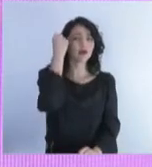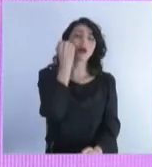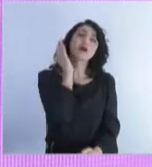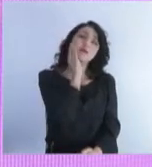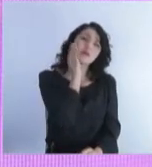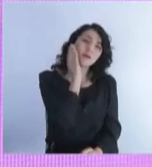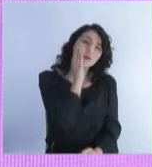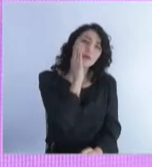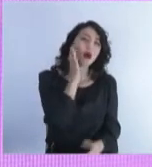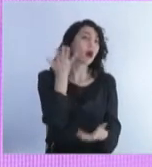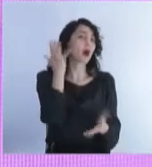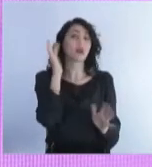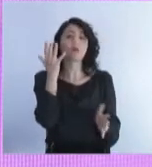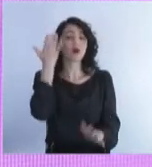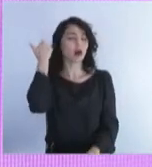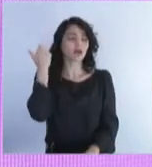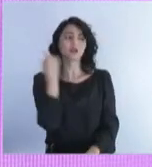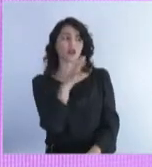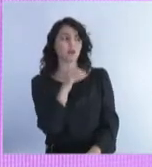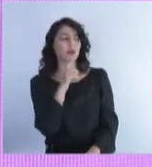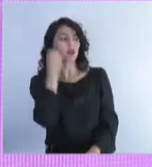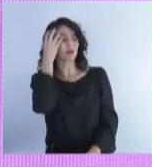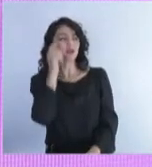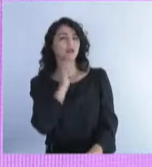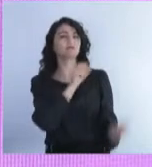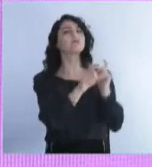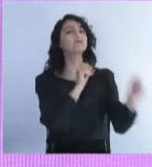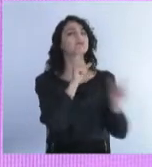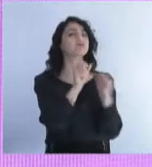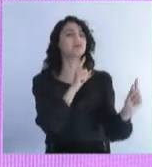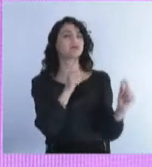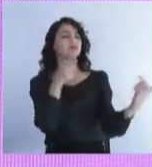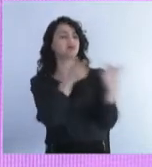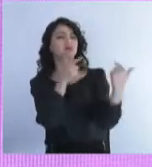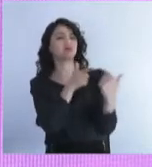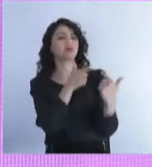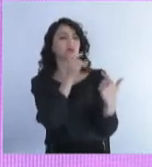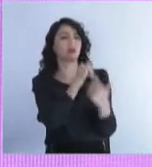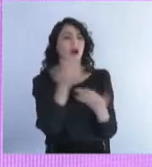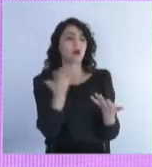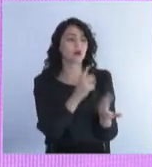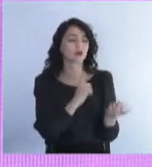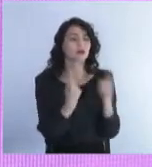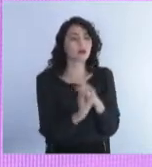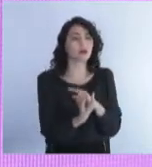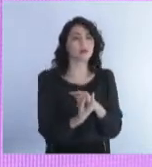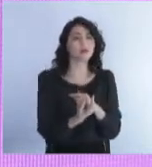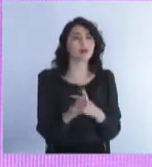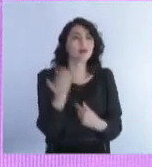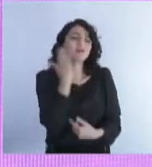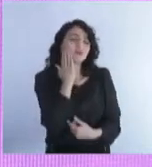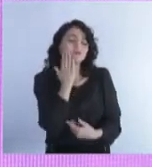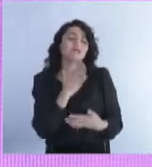only learn how to fight or how to defend himself or herself from the world, how can